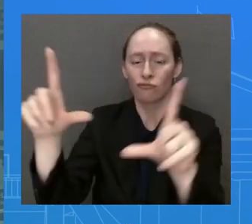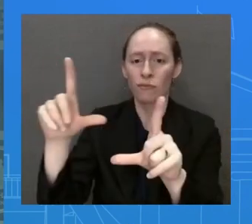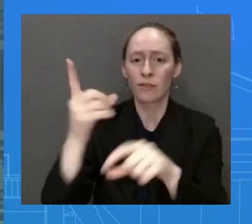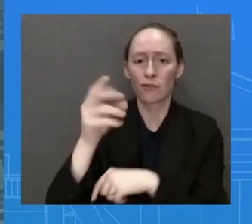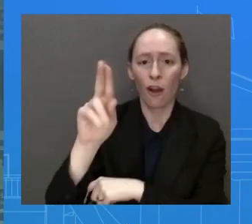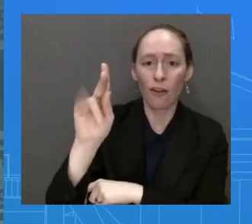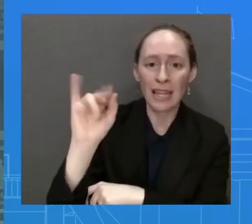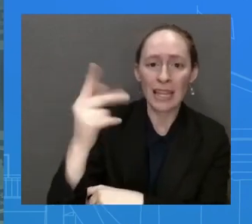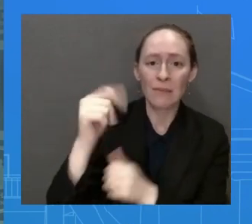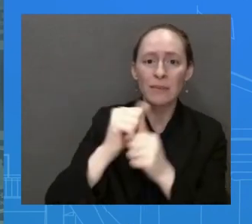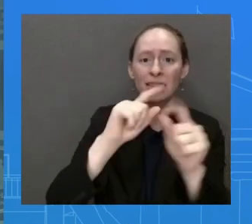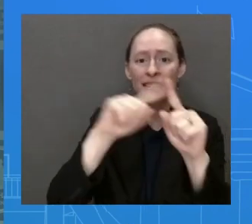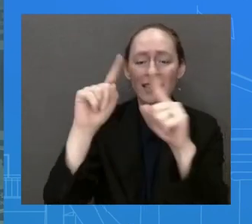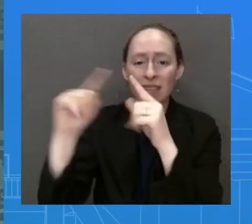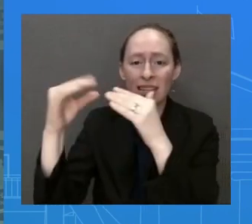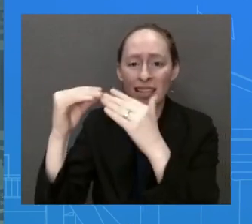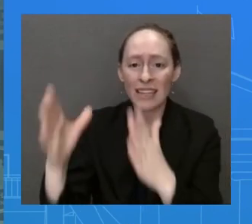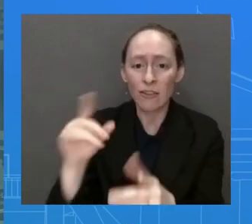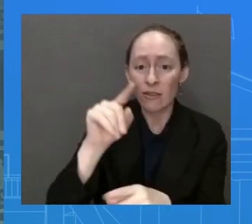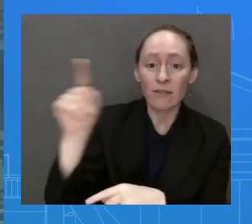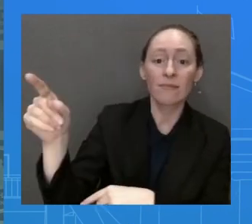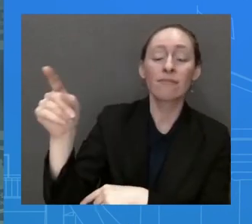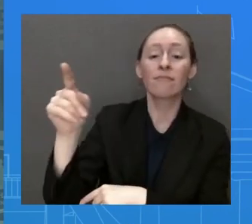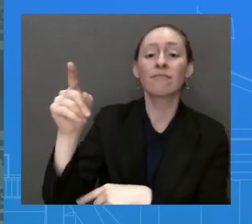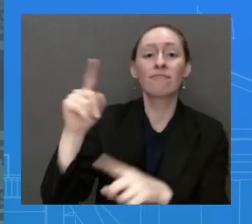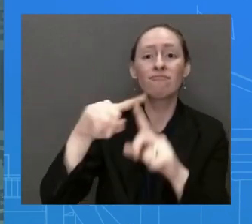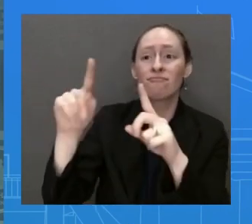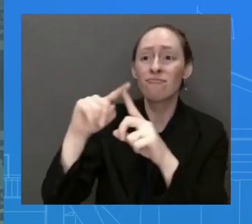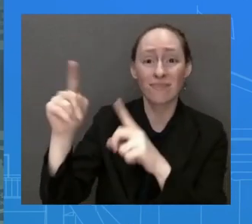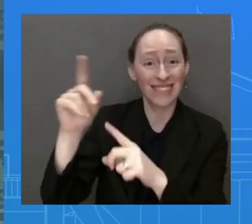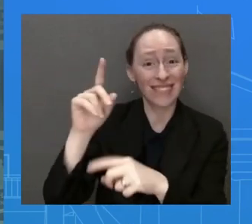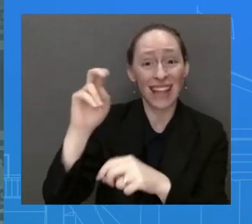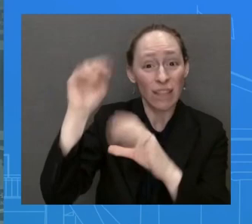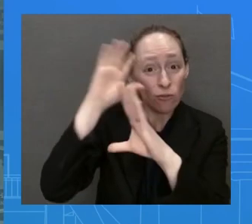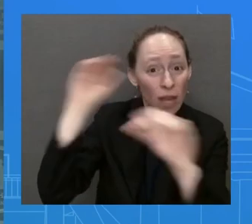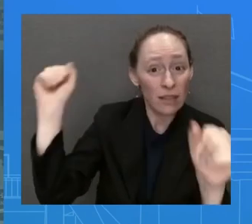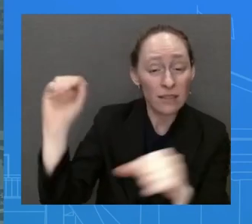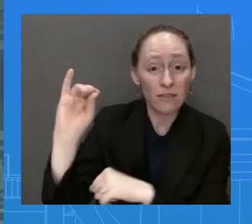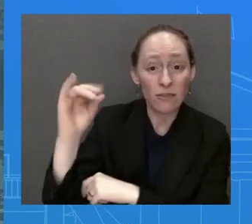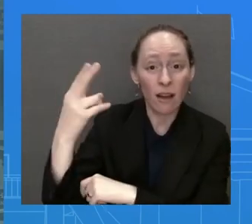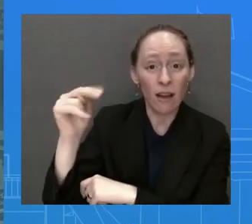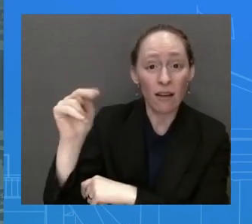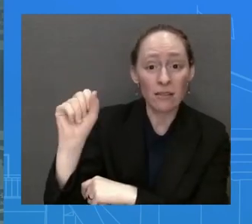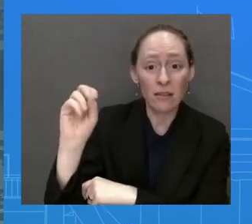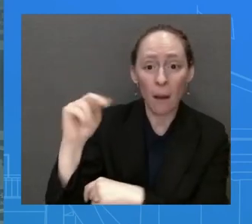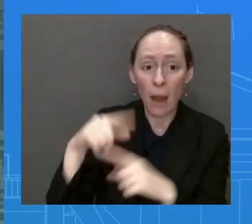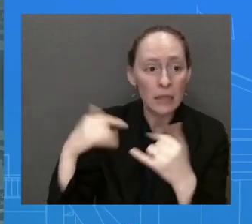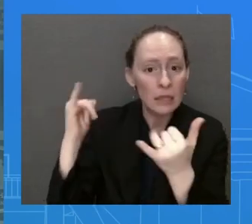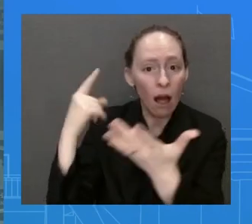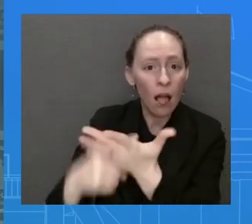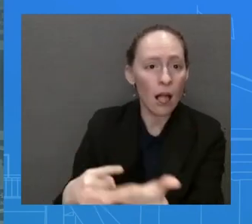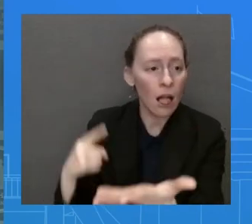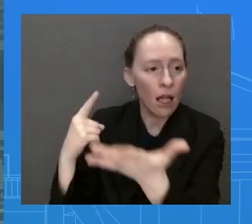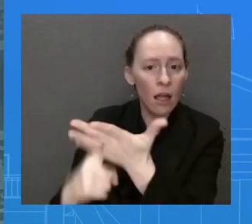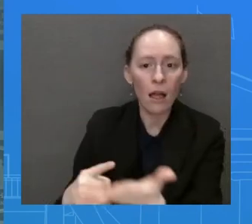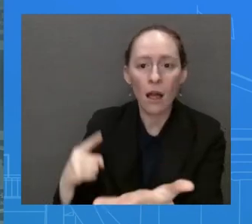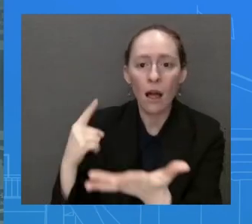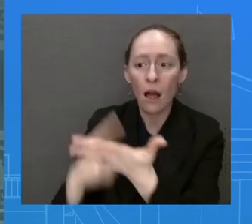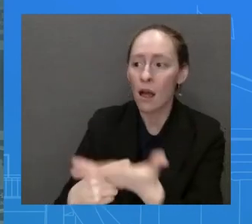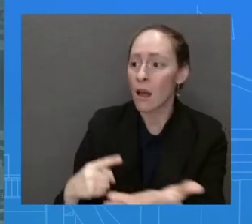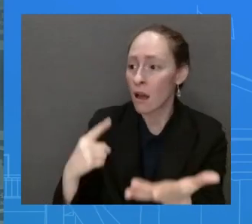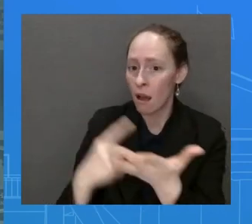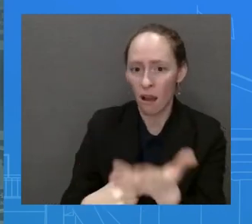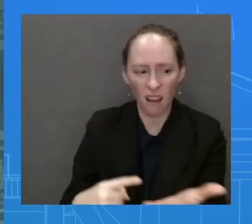here talking about this in 2023, I think really speaks to the fact that we need action. We need that action